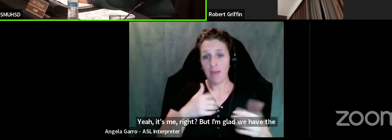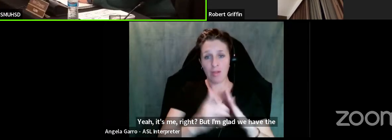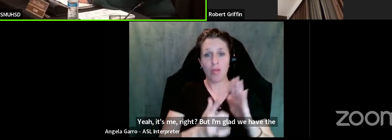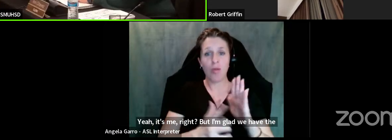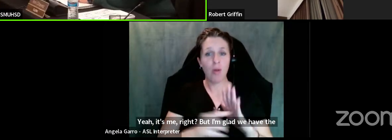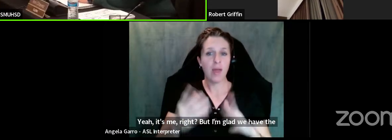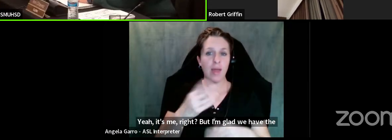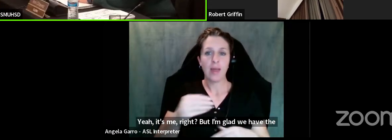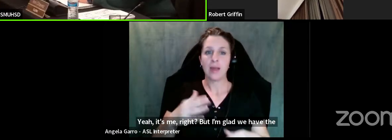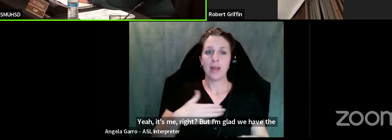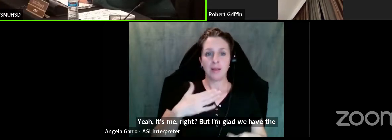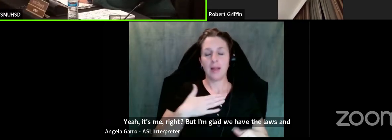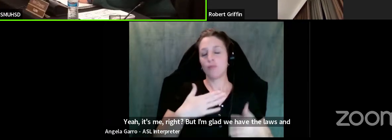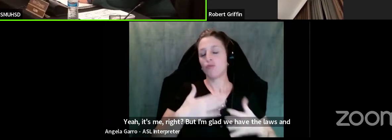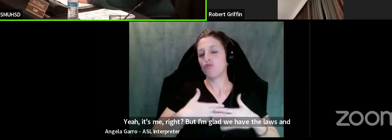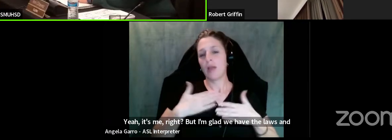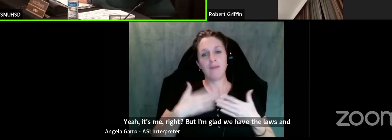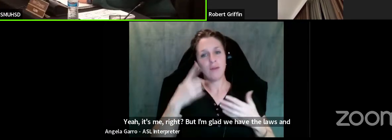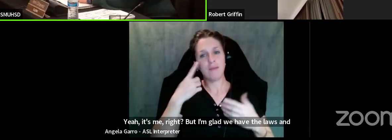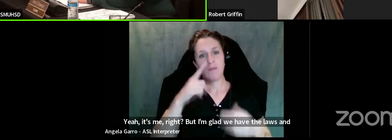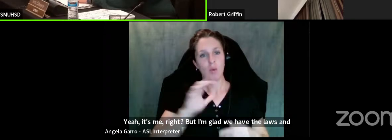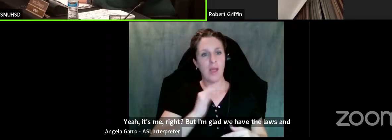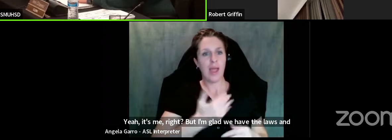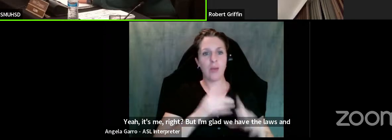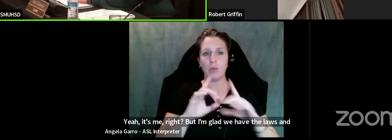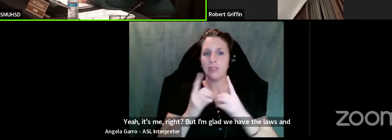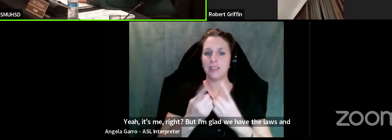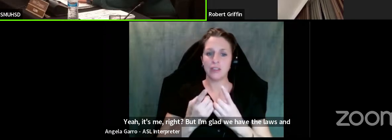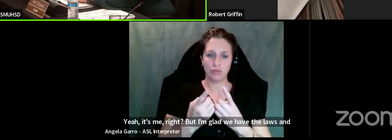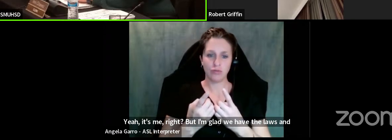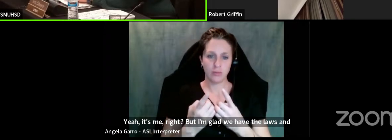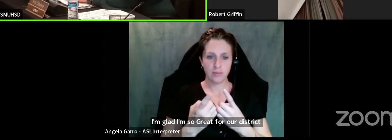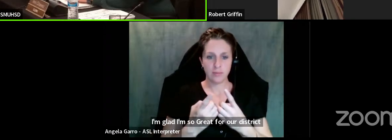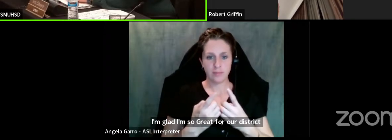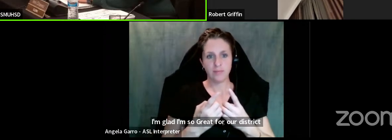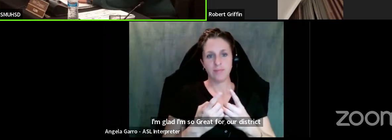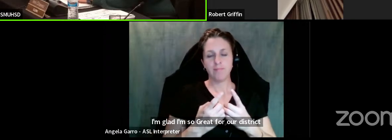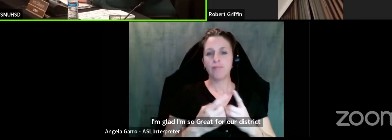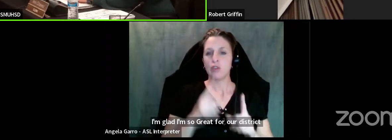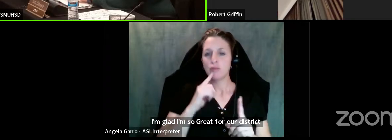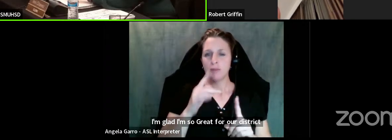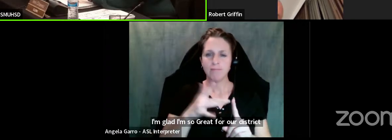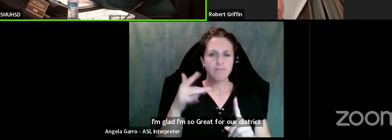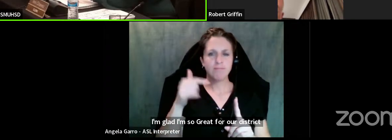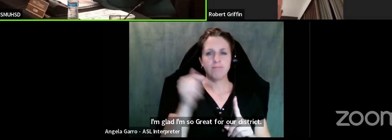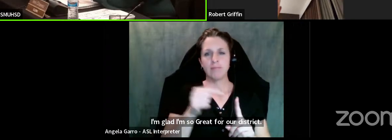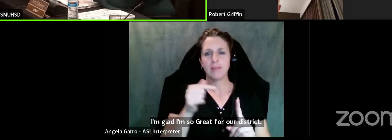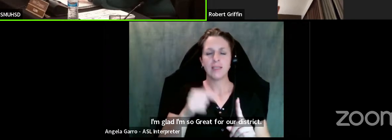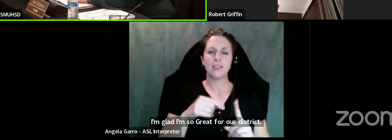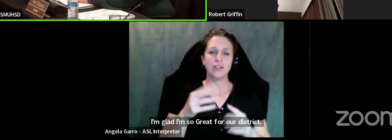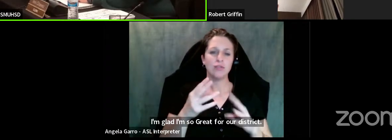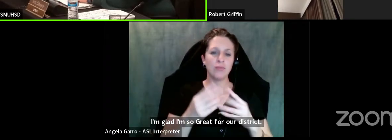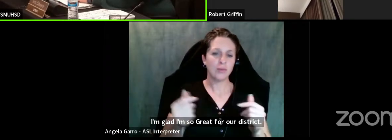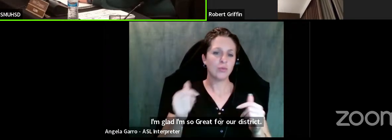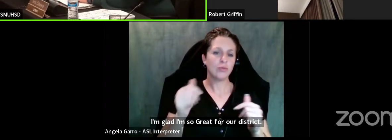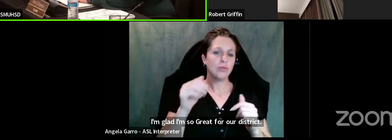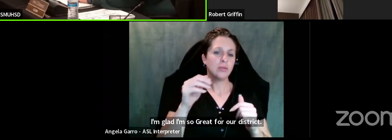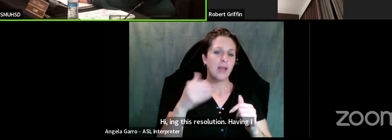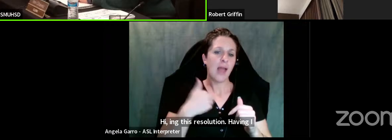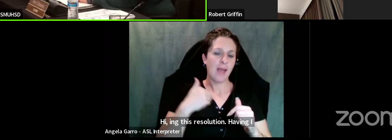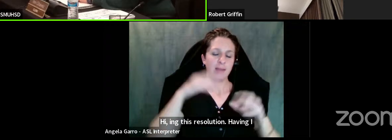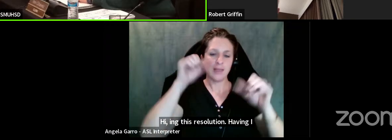so grateful for our district highlighting this resolution, having amazing